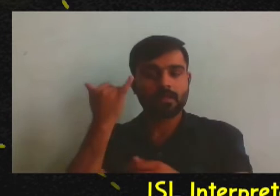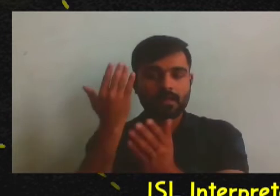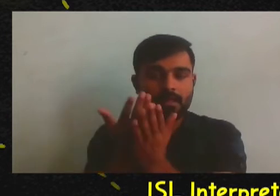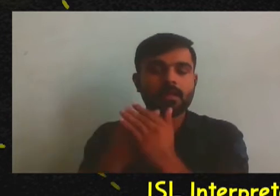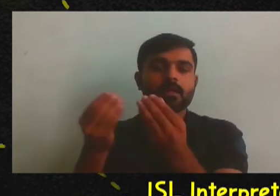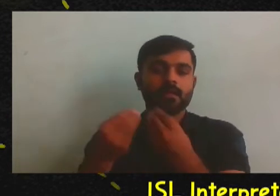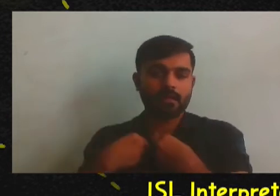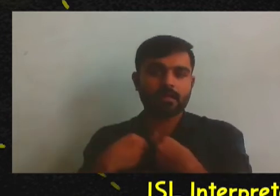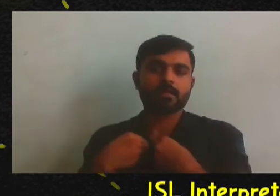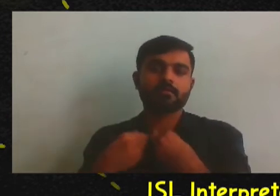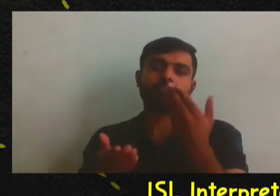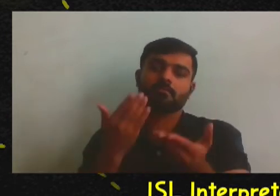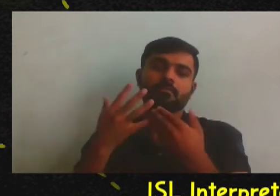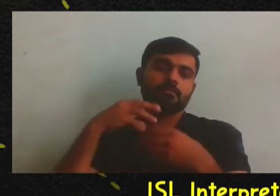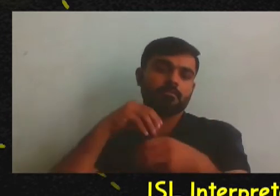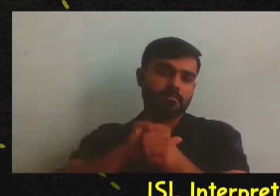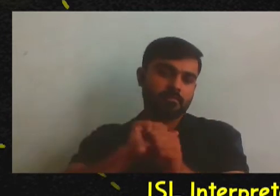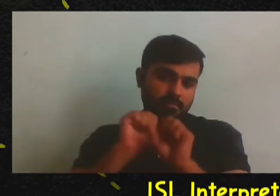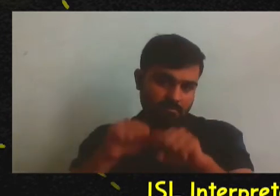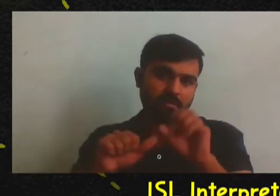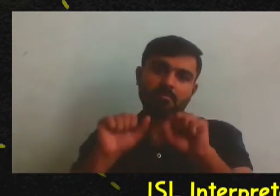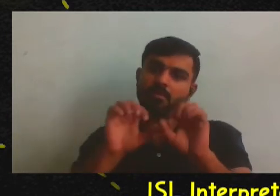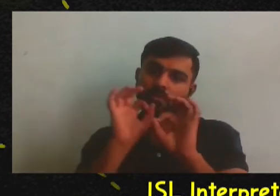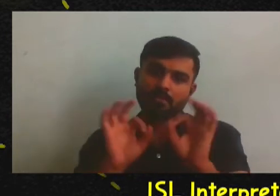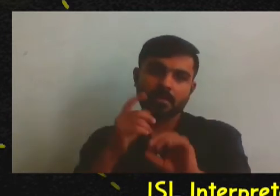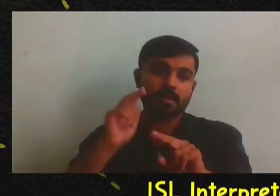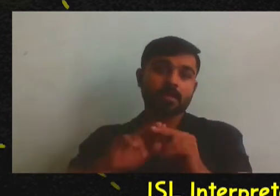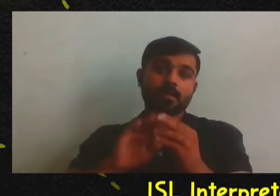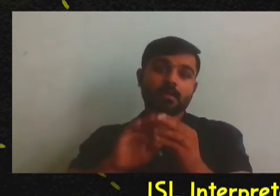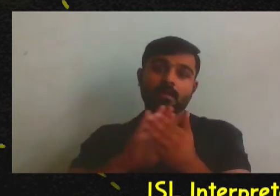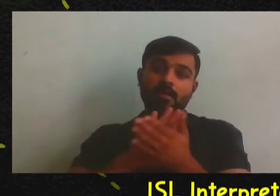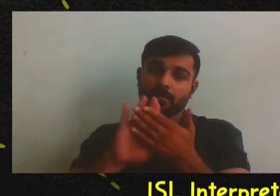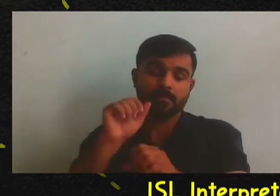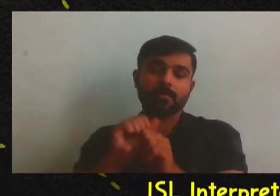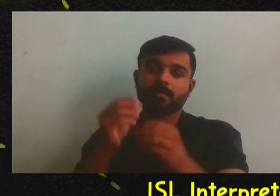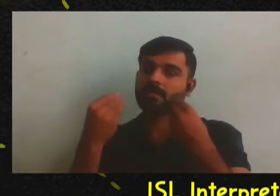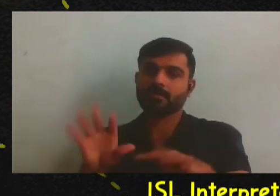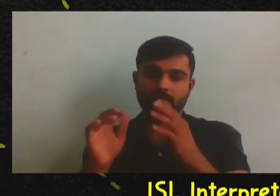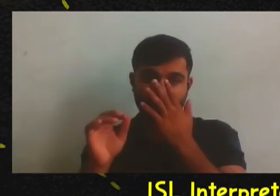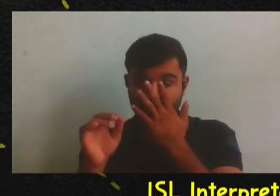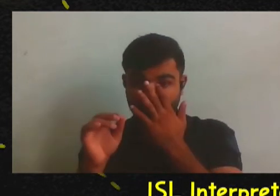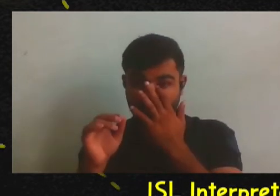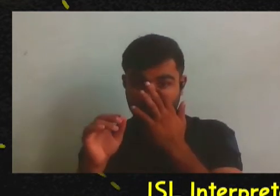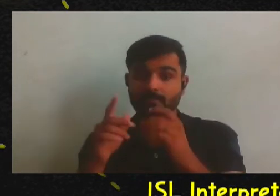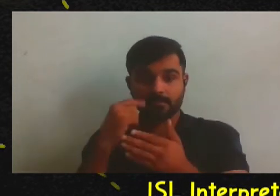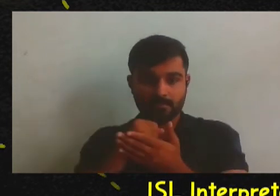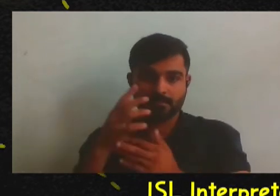us, it might work, it might not work. But if it doesn't work, don't give up. Keep trying.